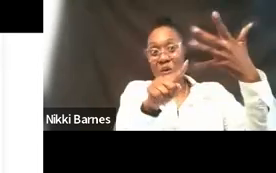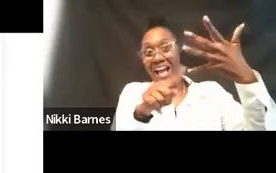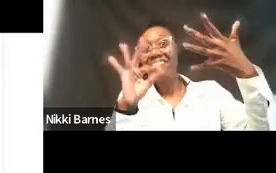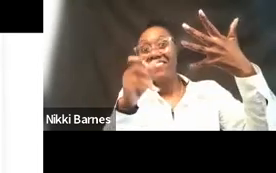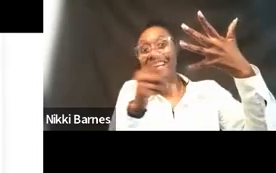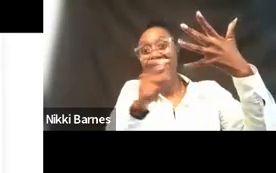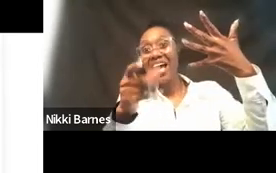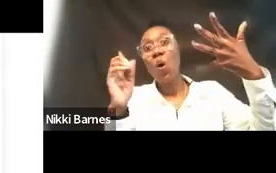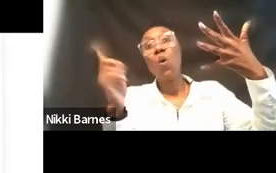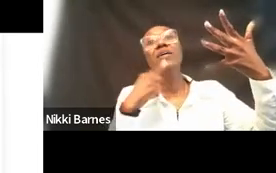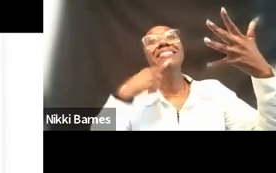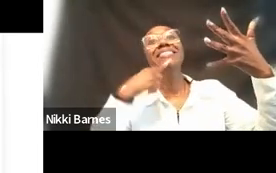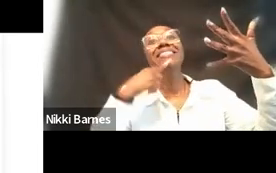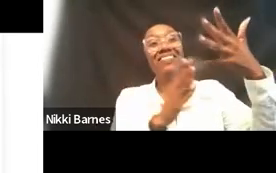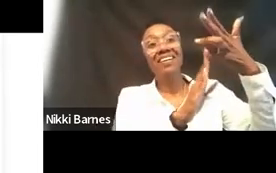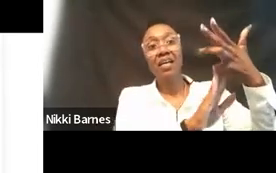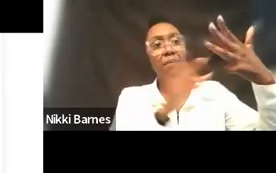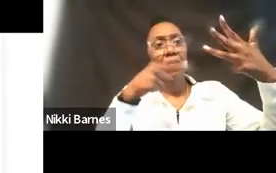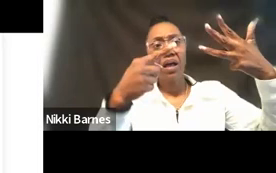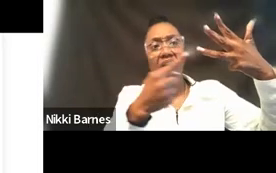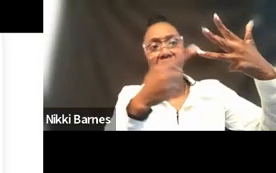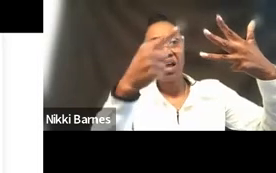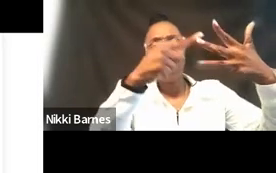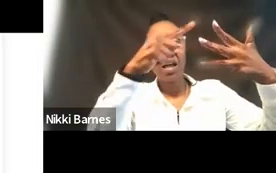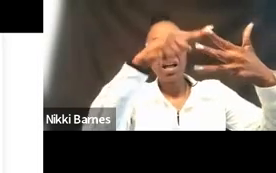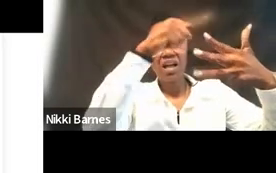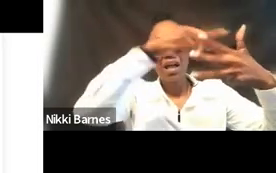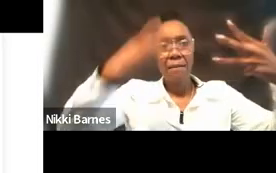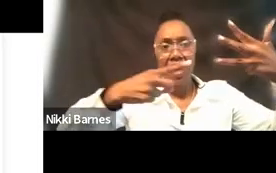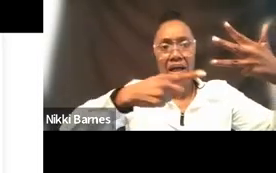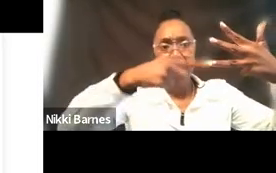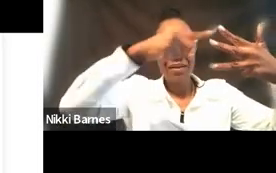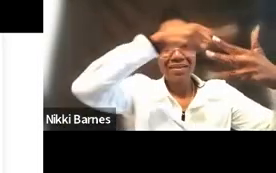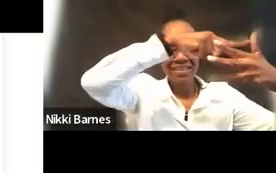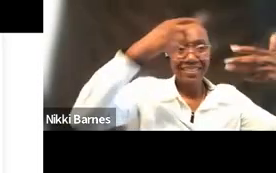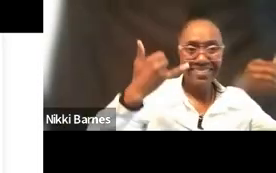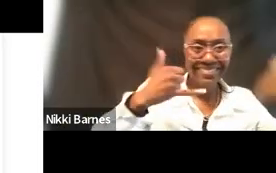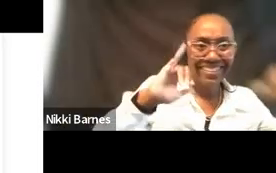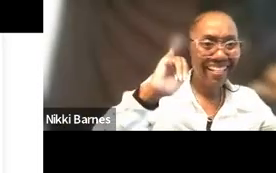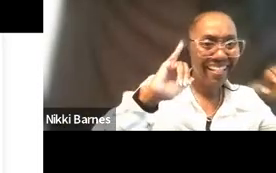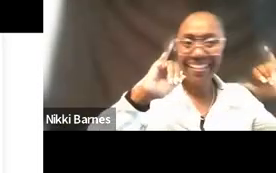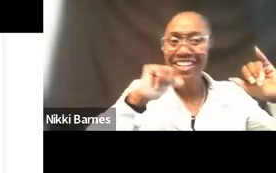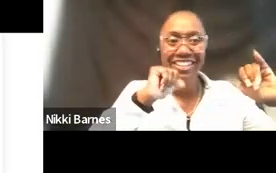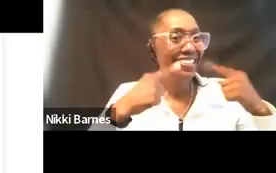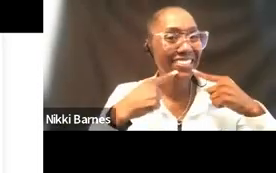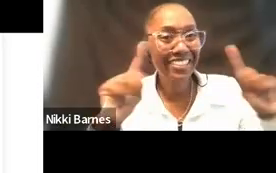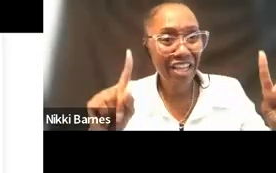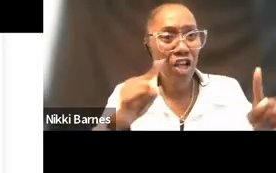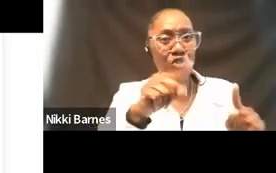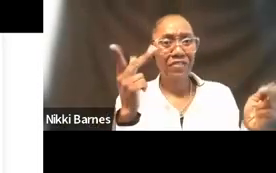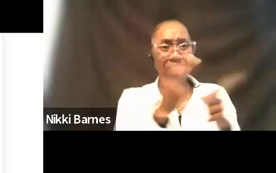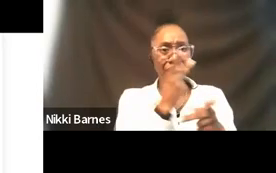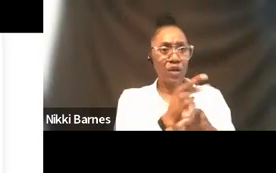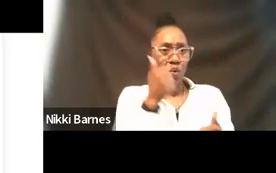to figure out how to solve multiple problems at the same time, and you're unable to figure out which part needs to be fixed the